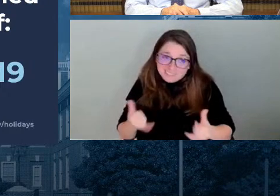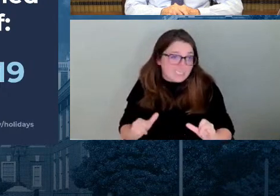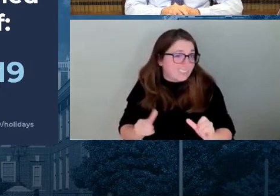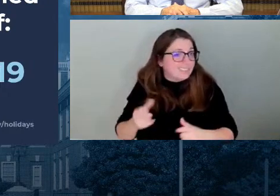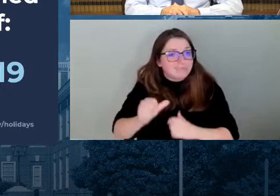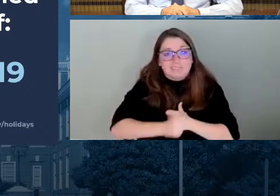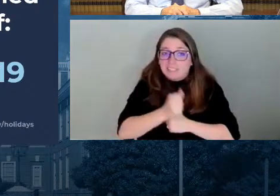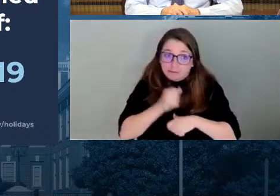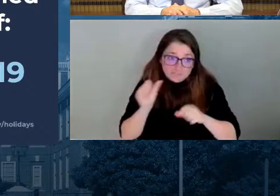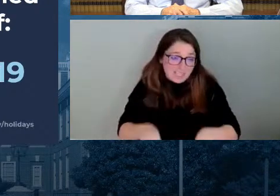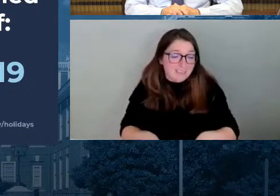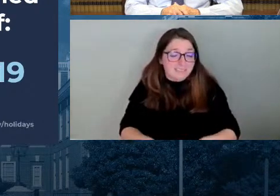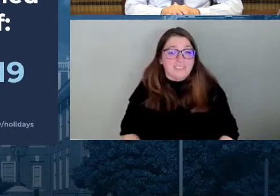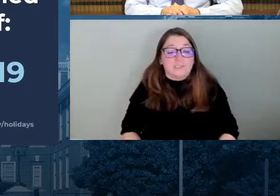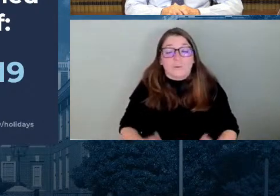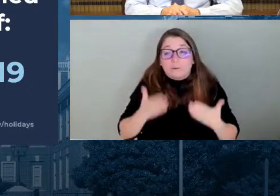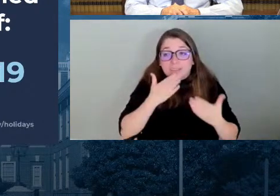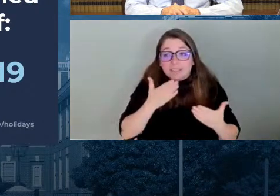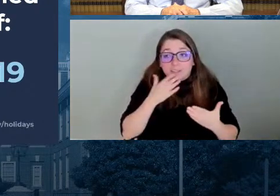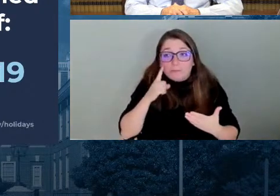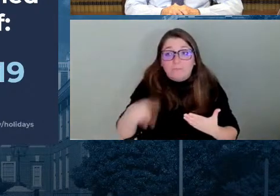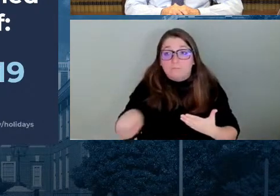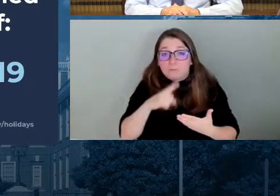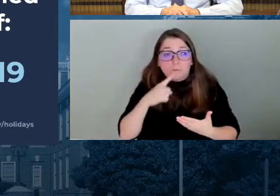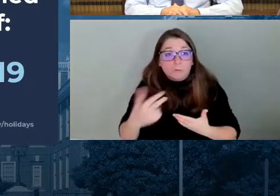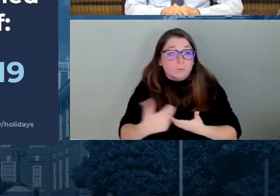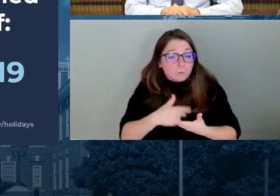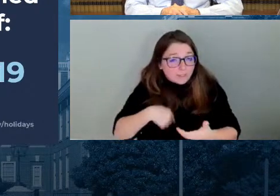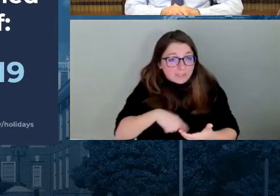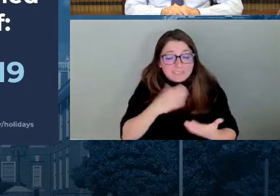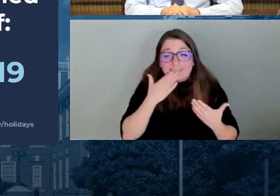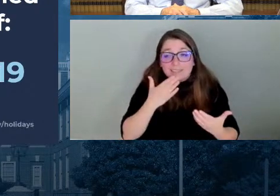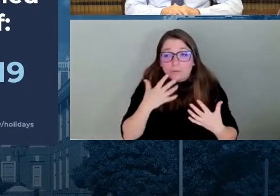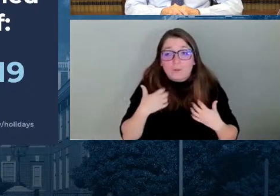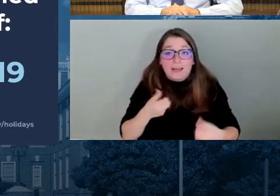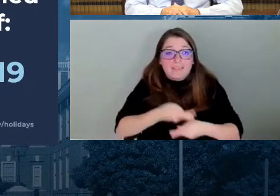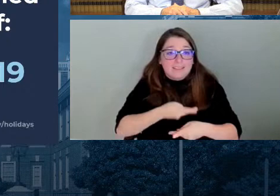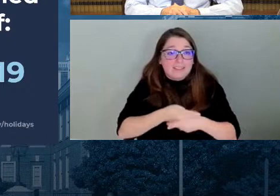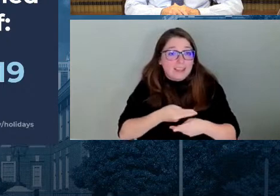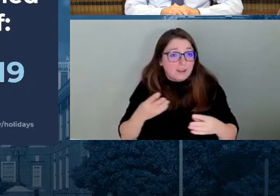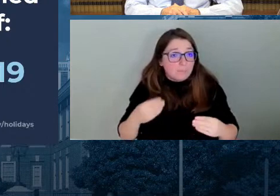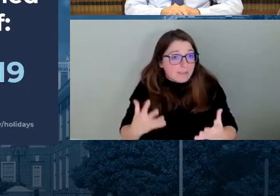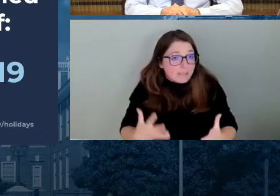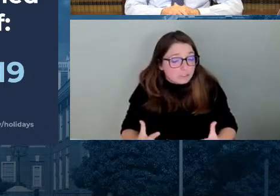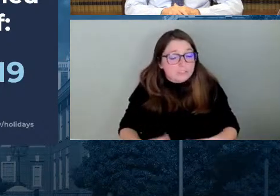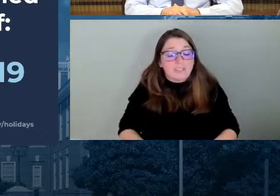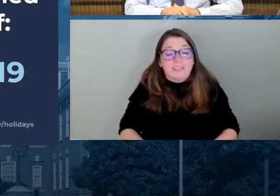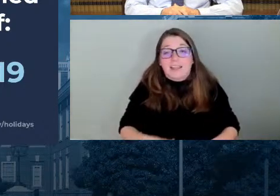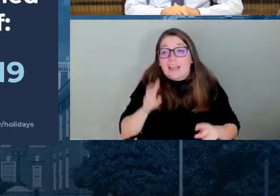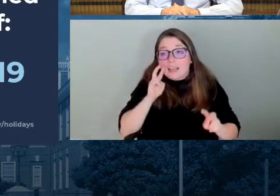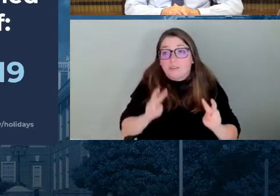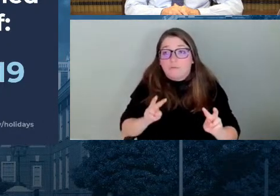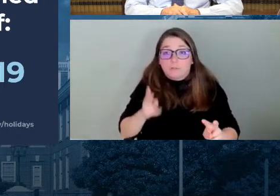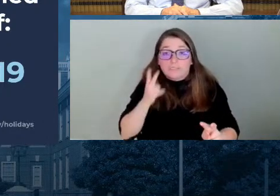us. Thank you to our healthcare providers for the work they do. And we look forward to seeing you next time.